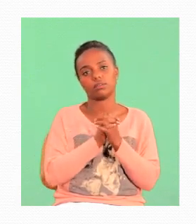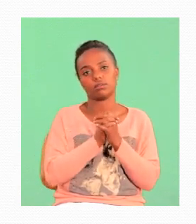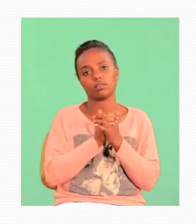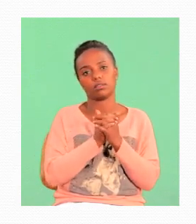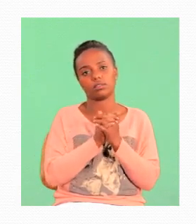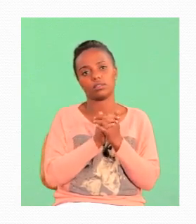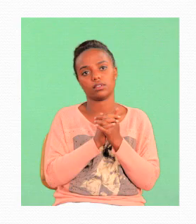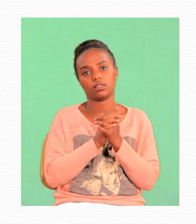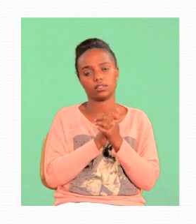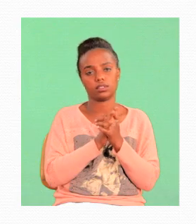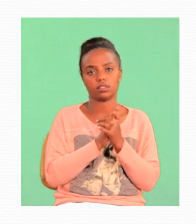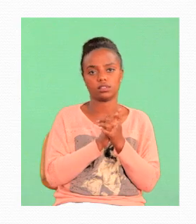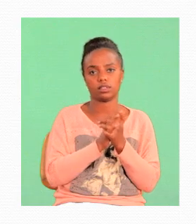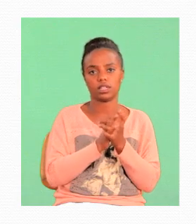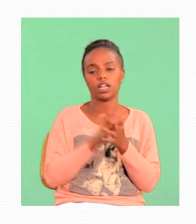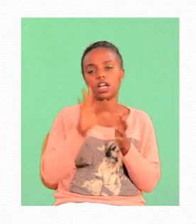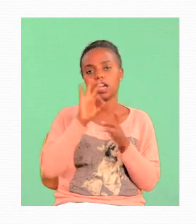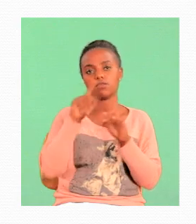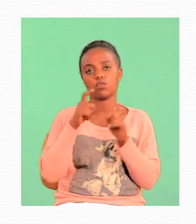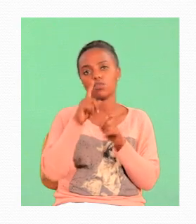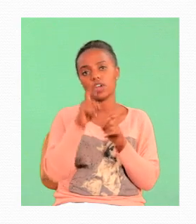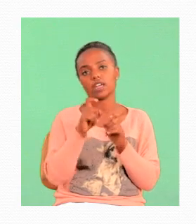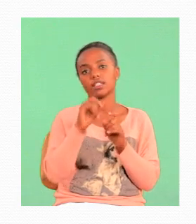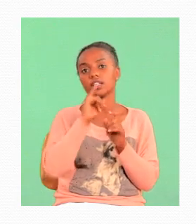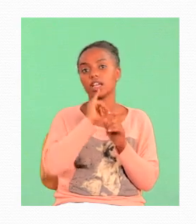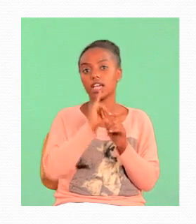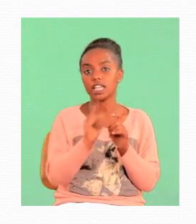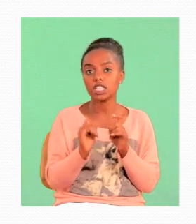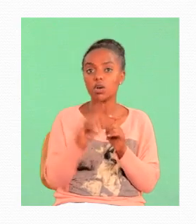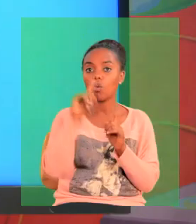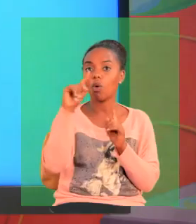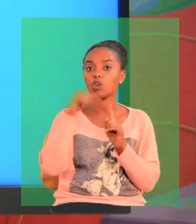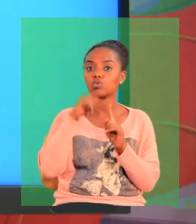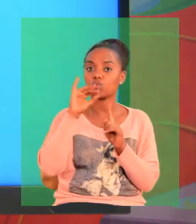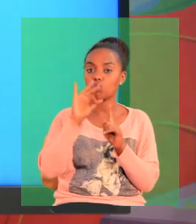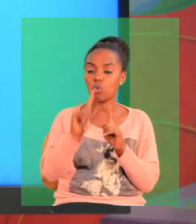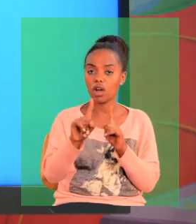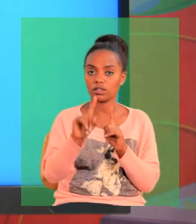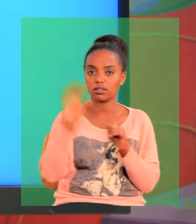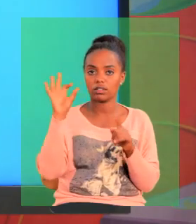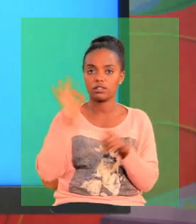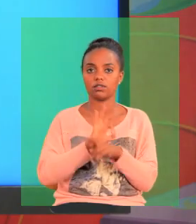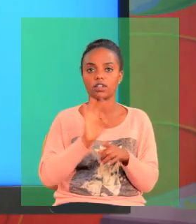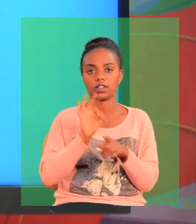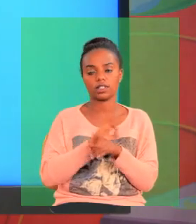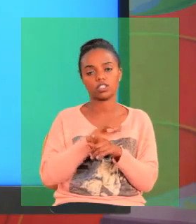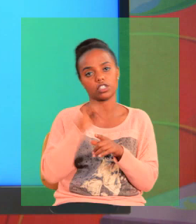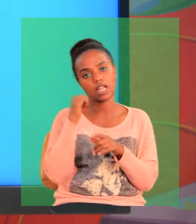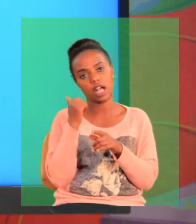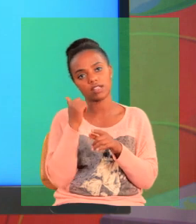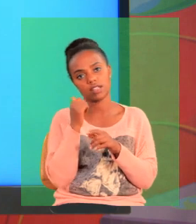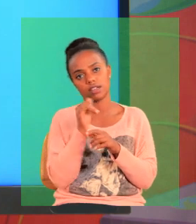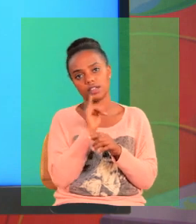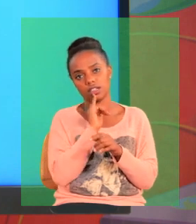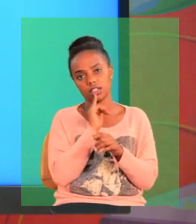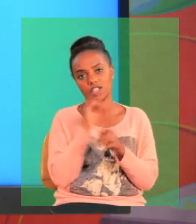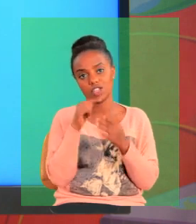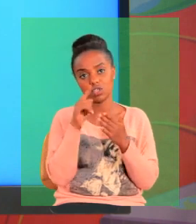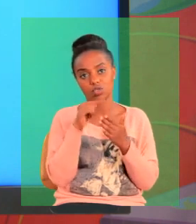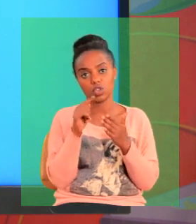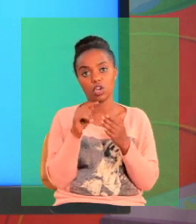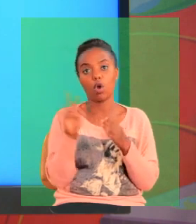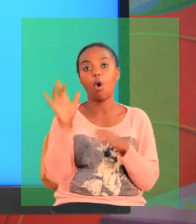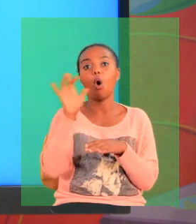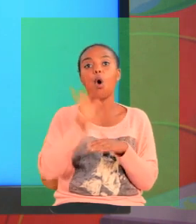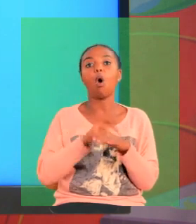F of x is 1 to 1 function. So the other one, to check